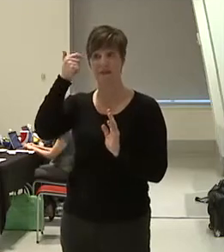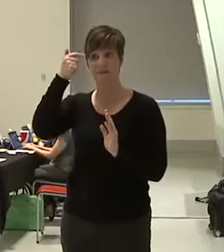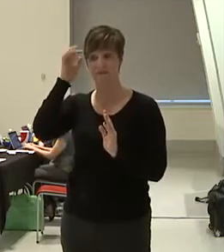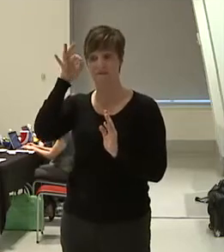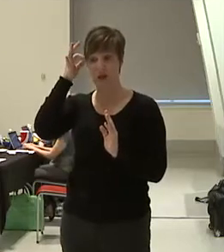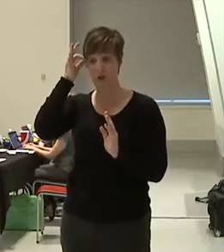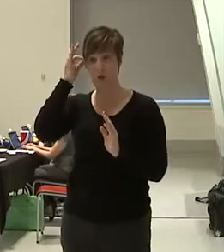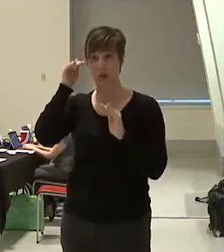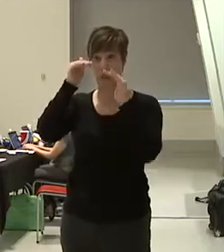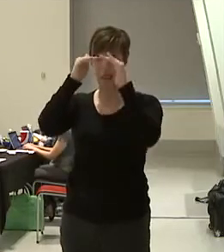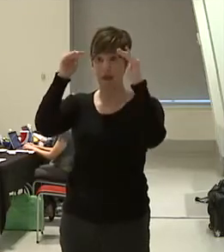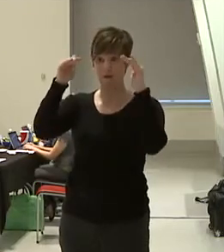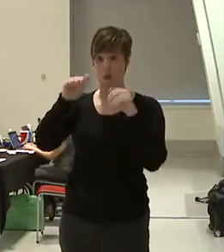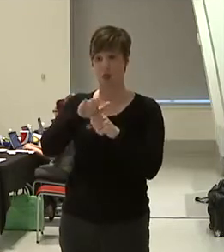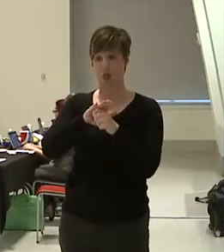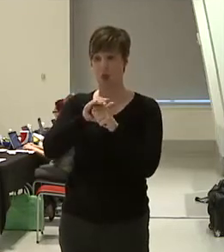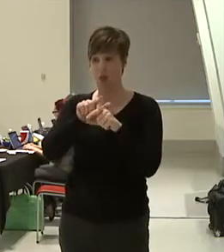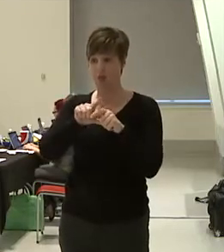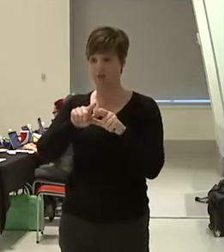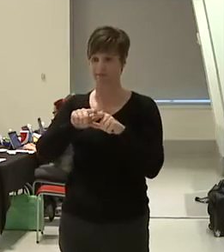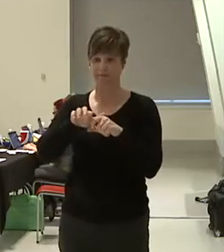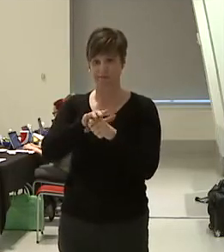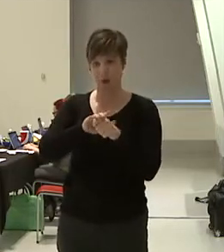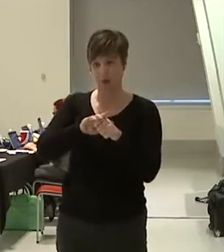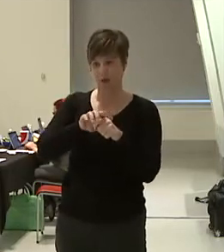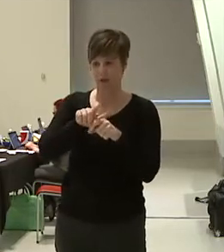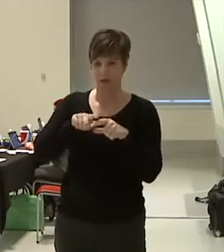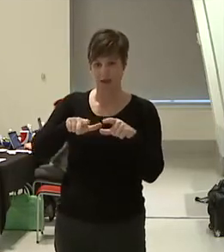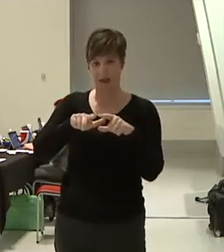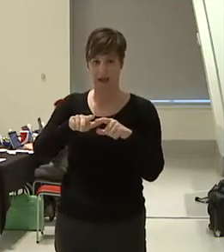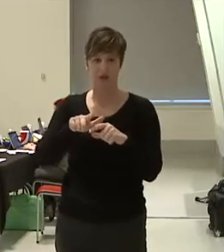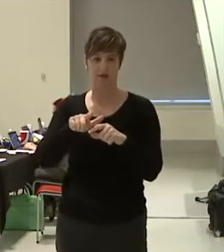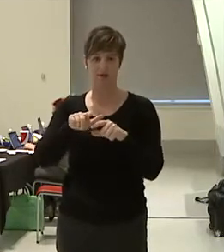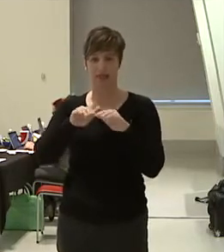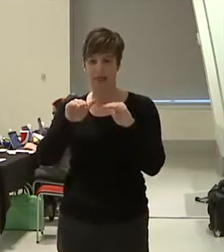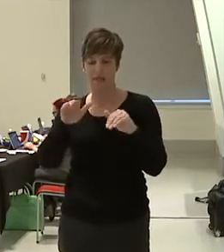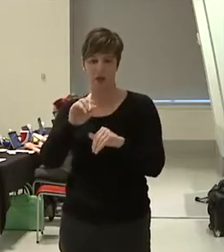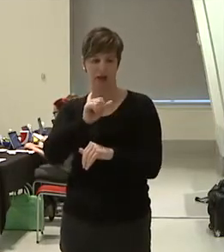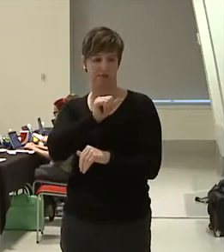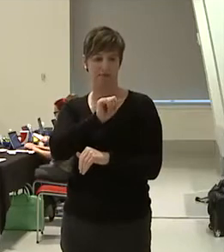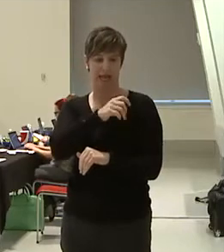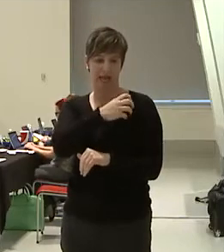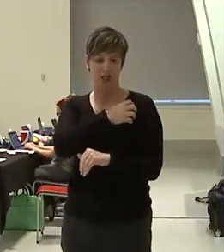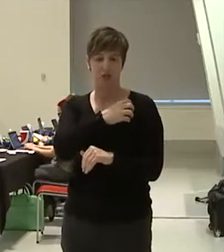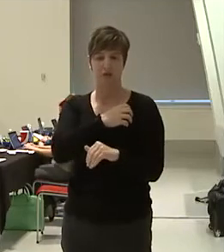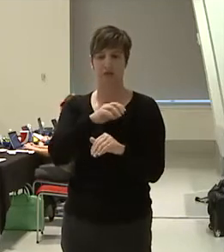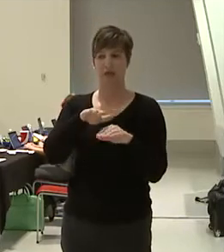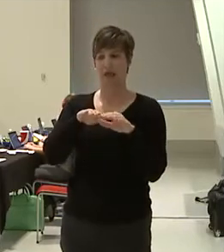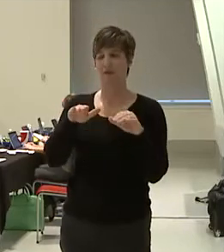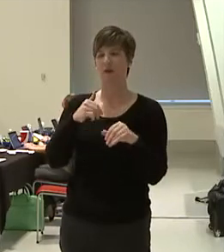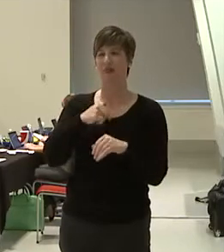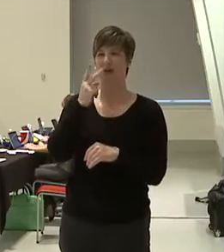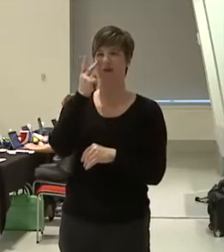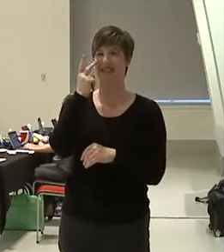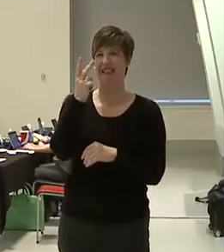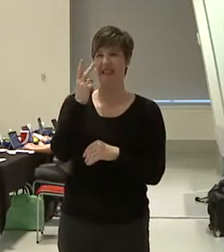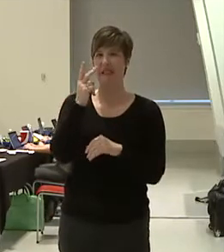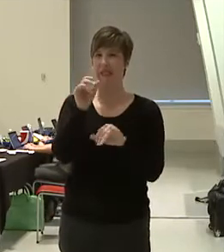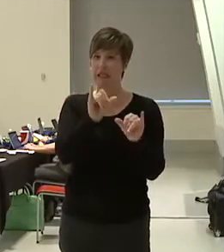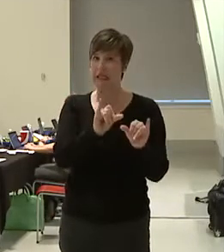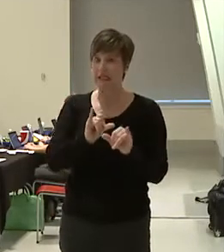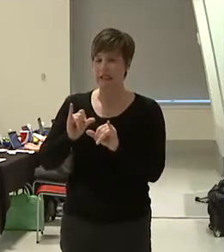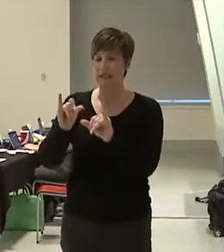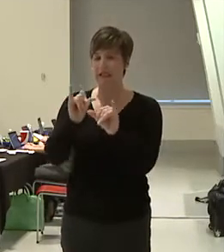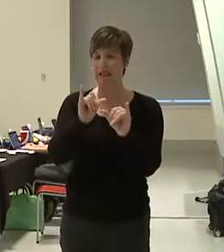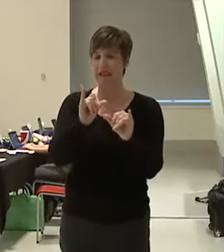local level, at the agency level around how to solve for this. Because I think that we have seen consistently sometimes the very